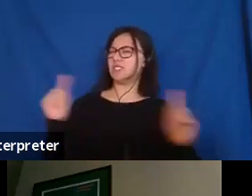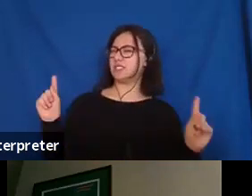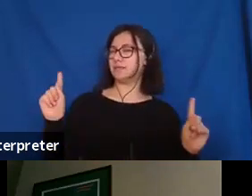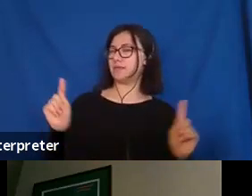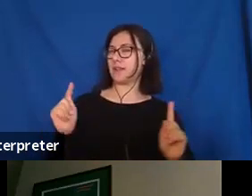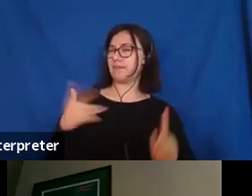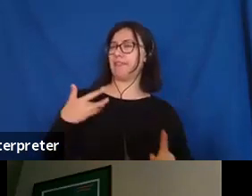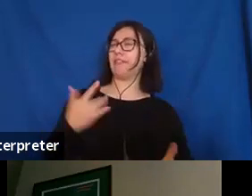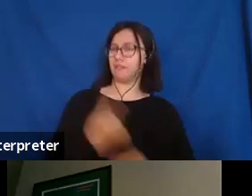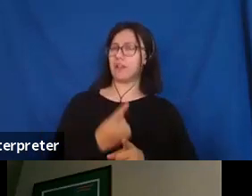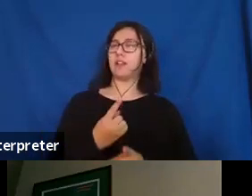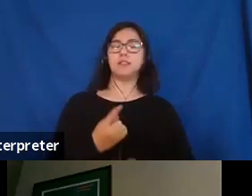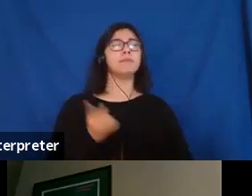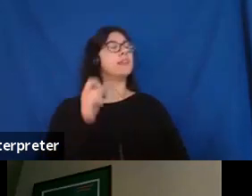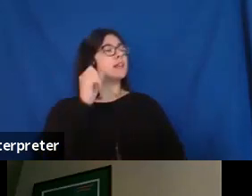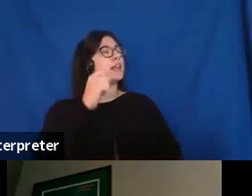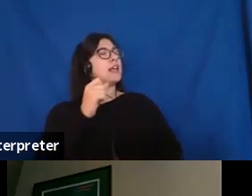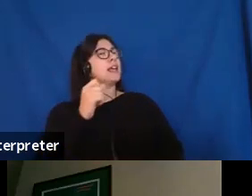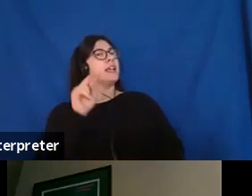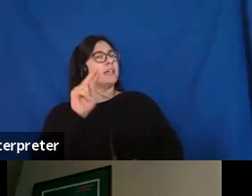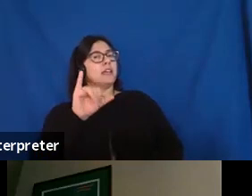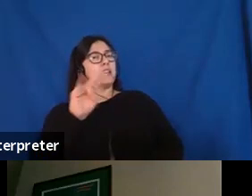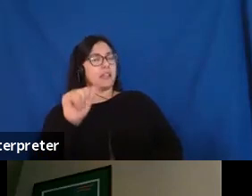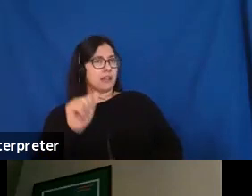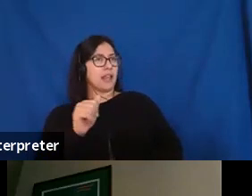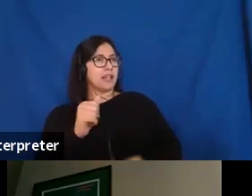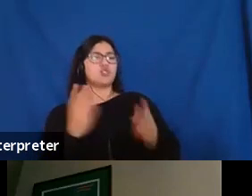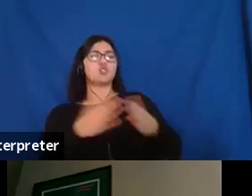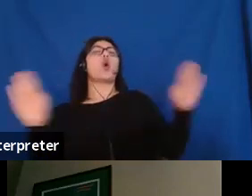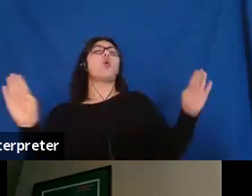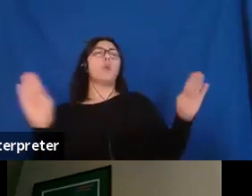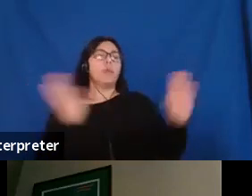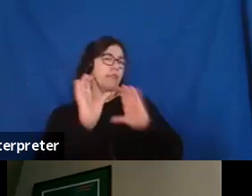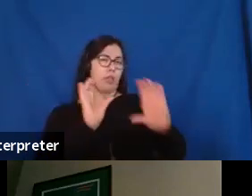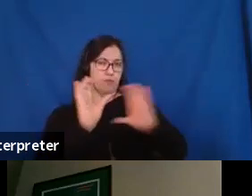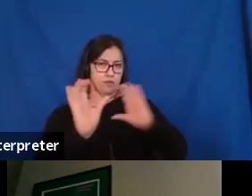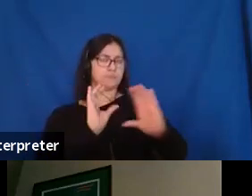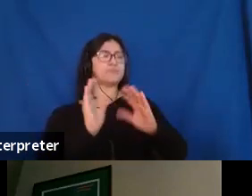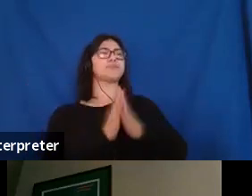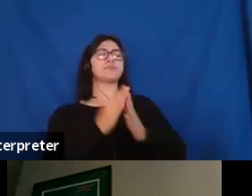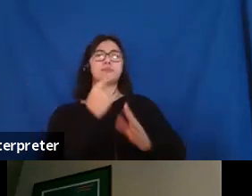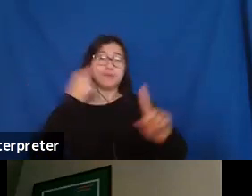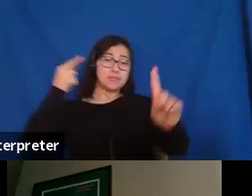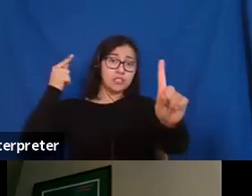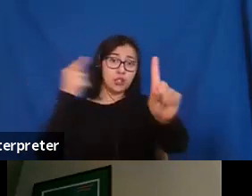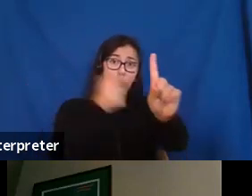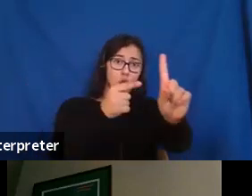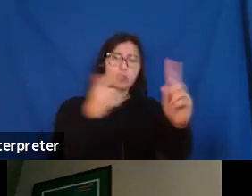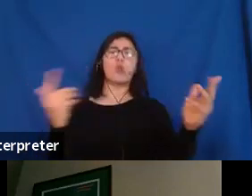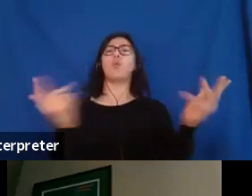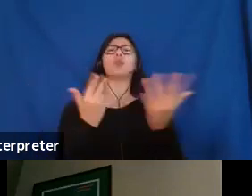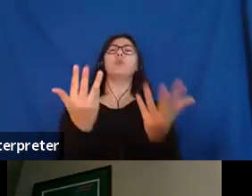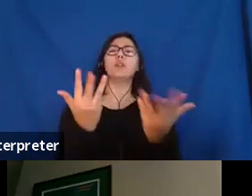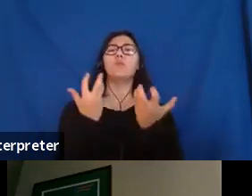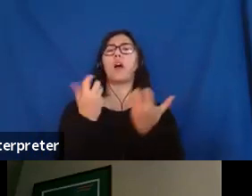I think she's opening up the conversation. She's trying to get back to what the goal is, as opposed to all those little specifics that come from each. Let's